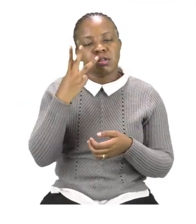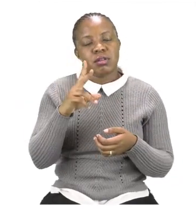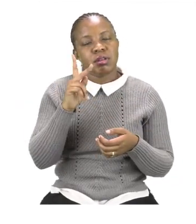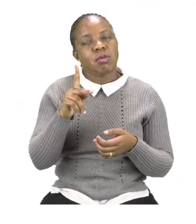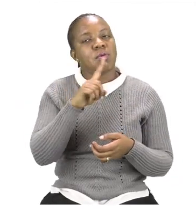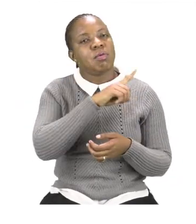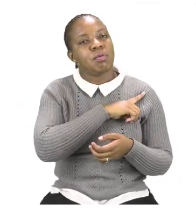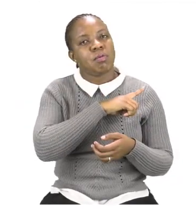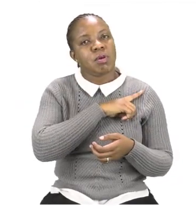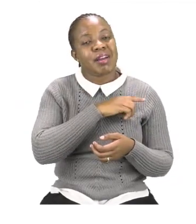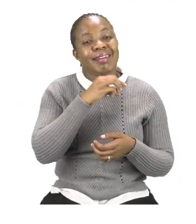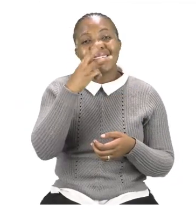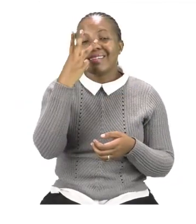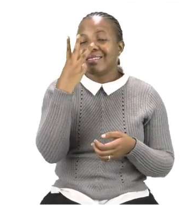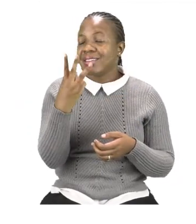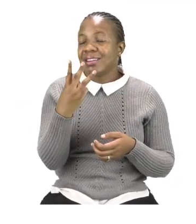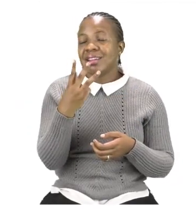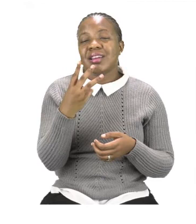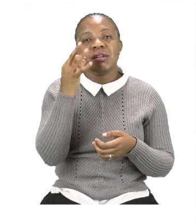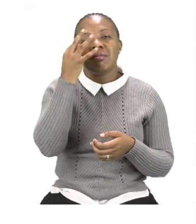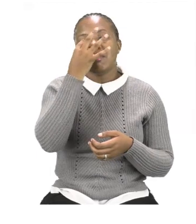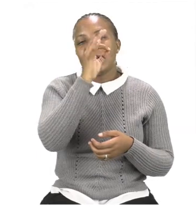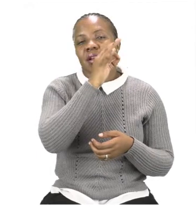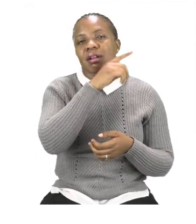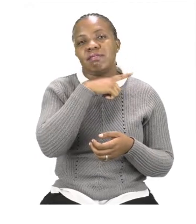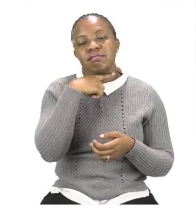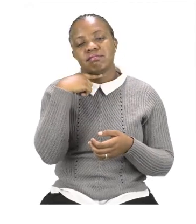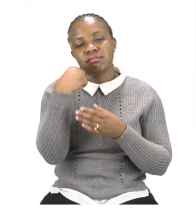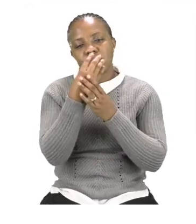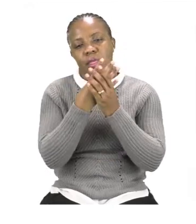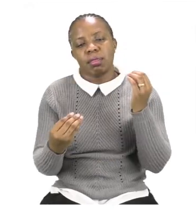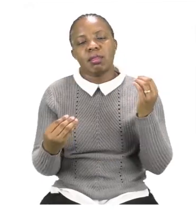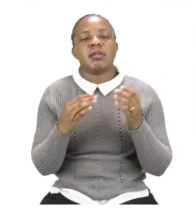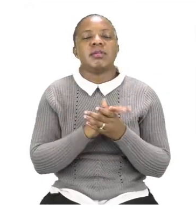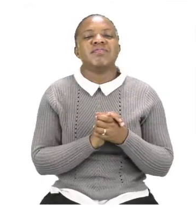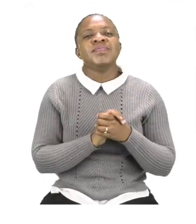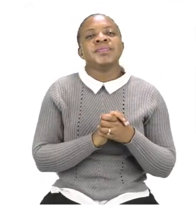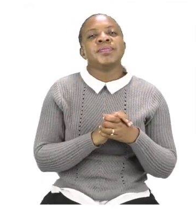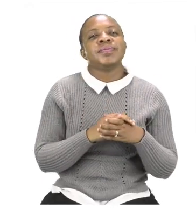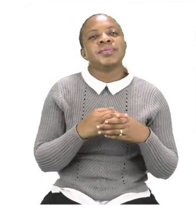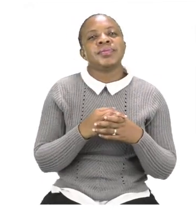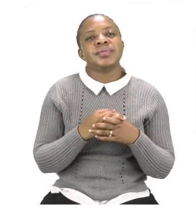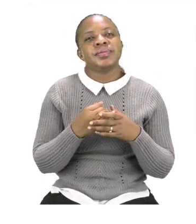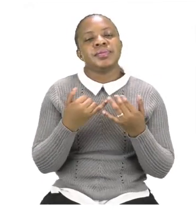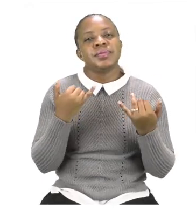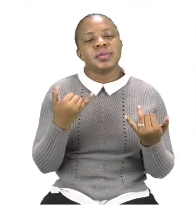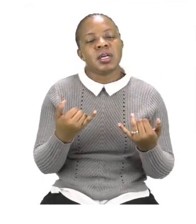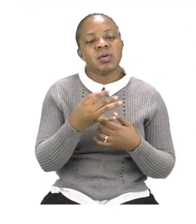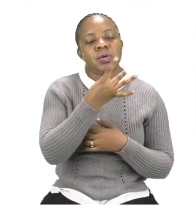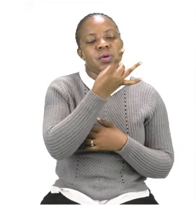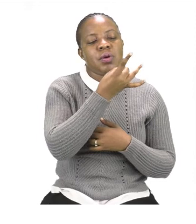up. So we say our answer from 8 plus 4 is going to